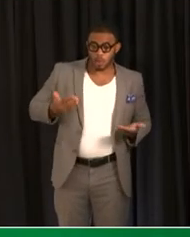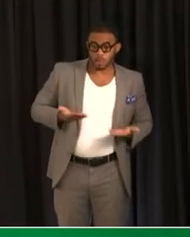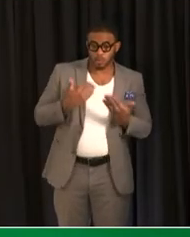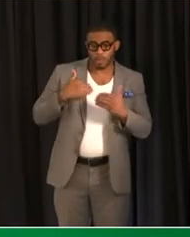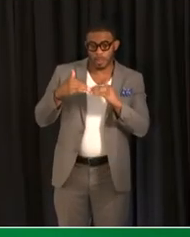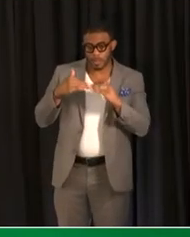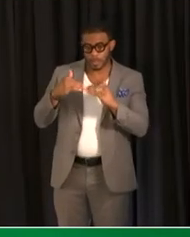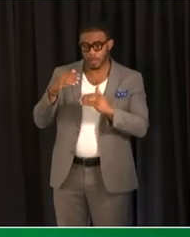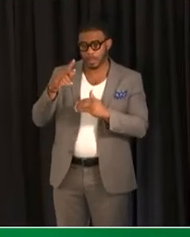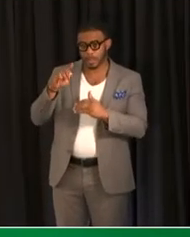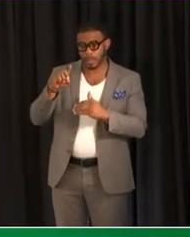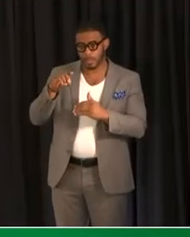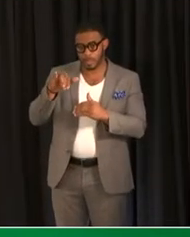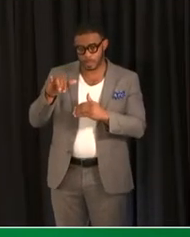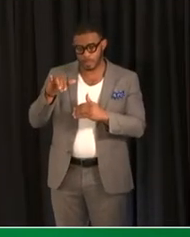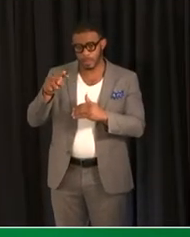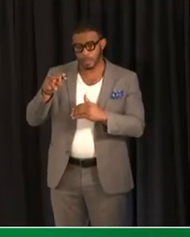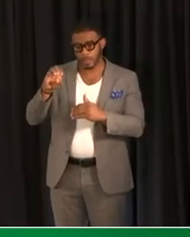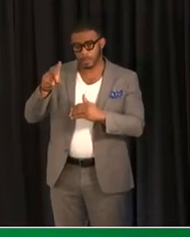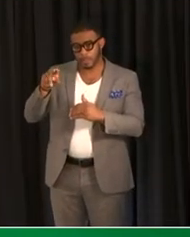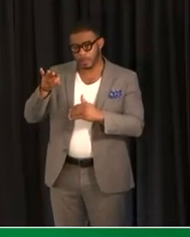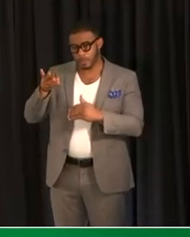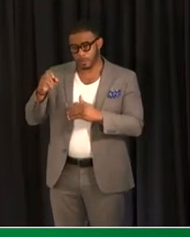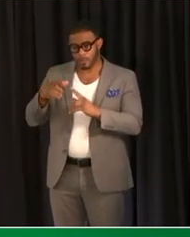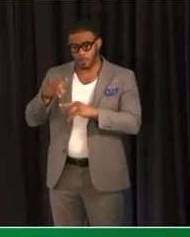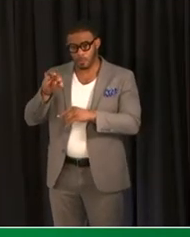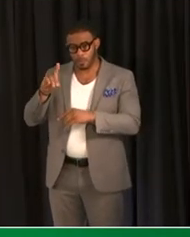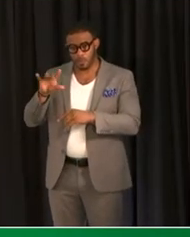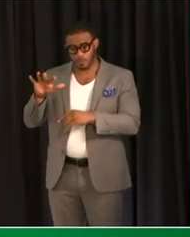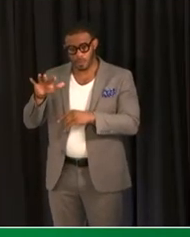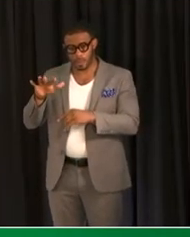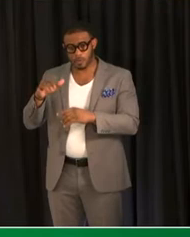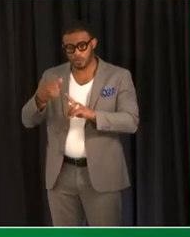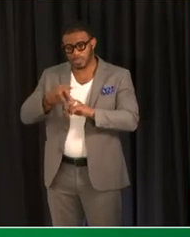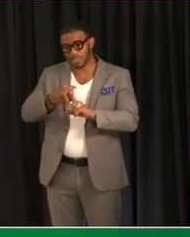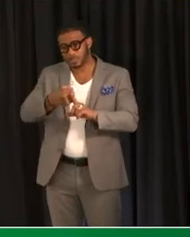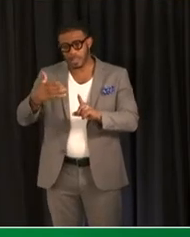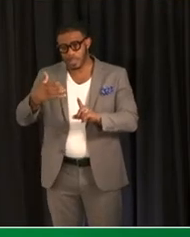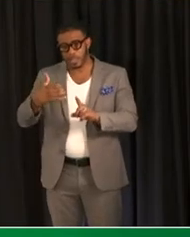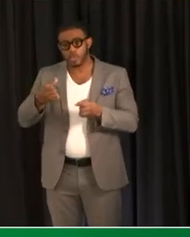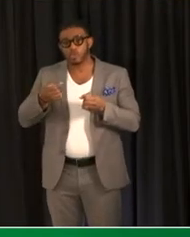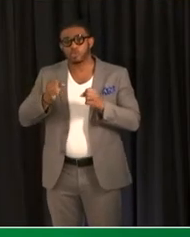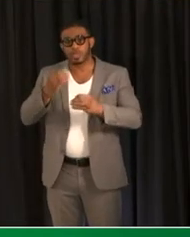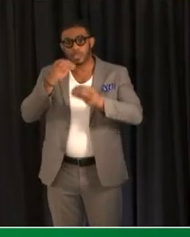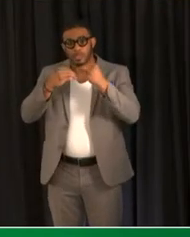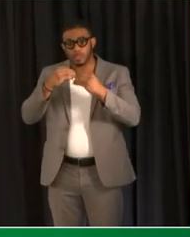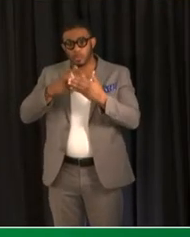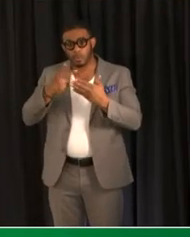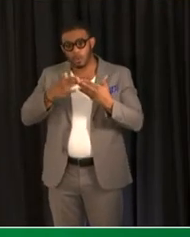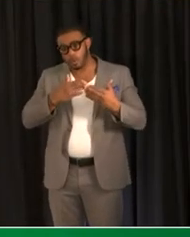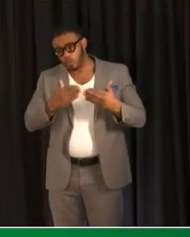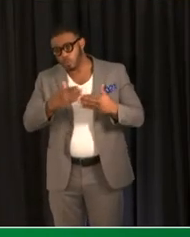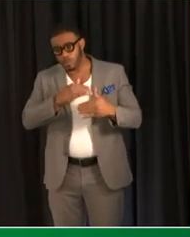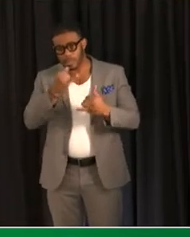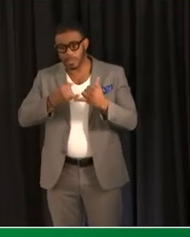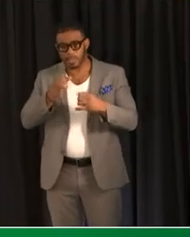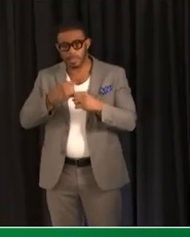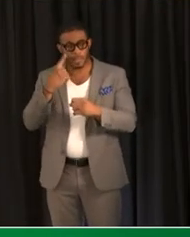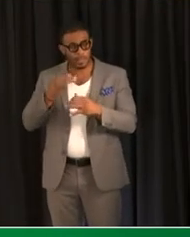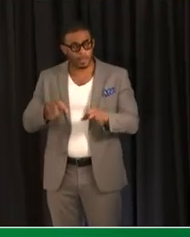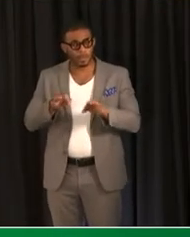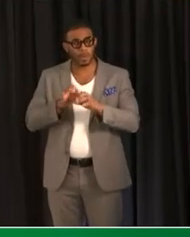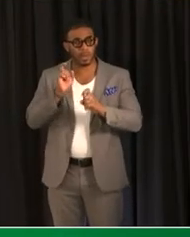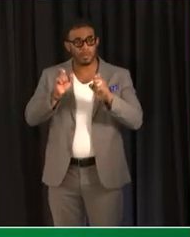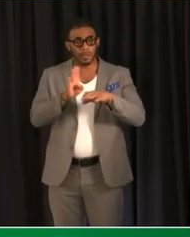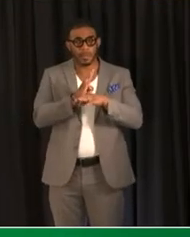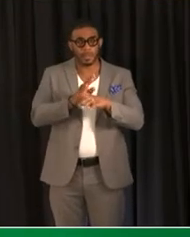with my colleague Kenny McDuffie from Ward 5 to extend the streetery program through the remainder of the year, which we thought was really important